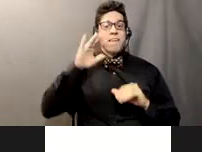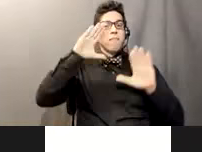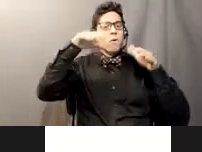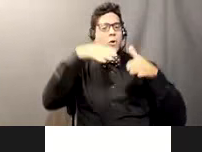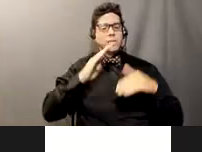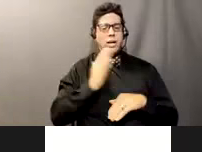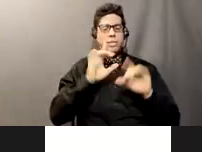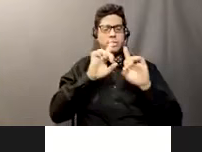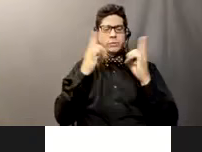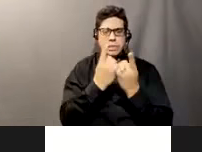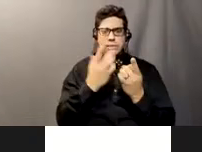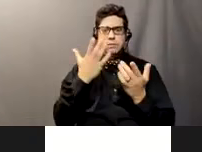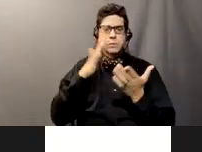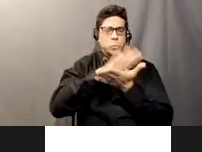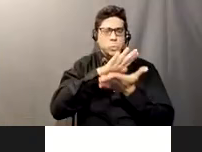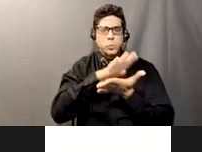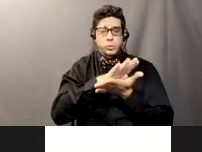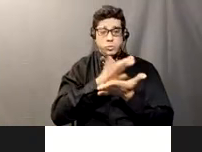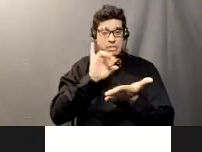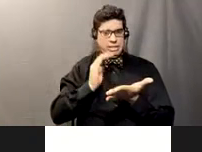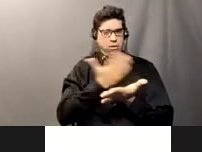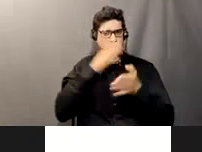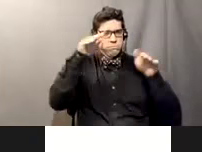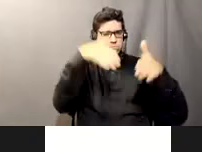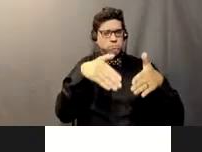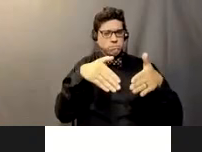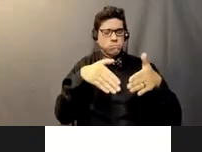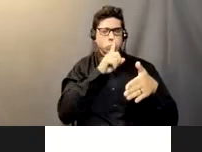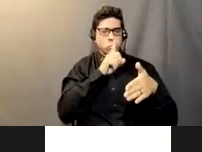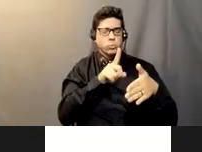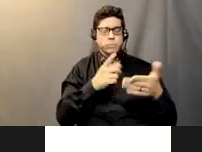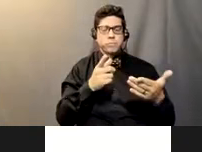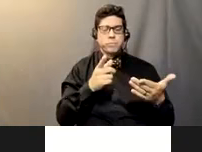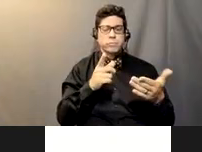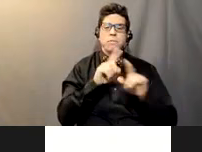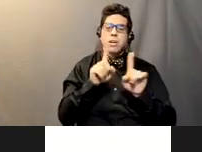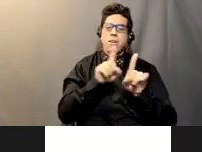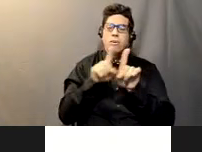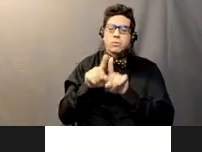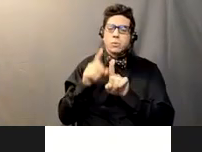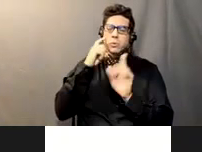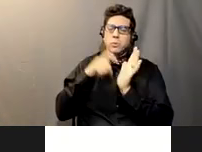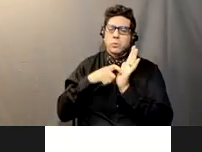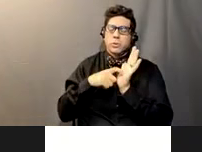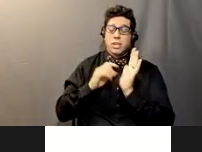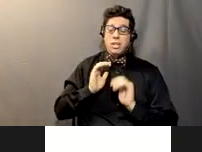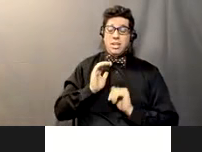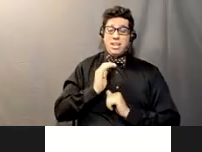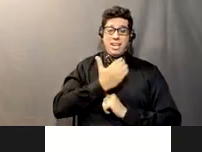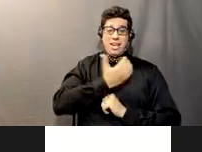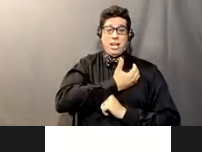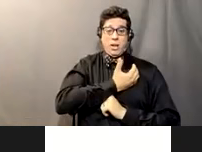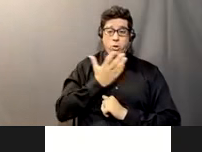schools, especially because that is our work, but we also realized that we hadn't taken a lot of time to look at our own workplace